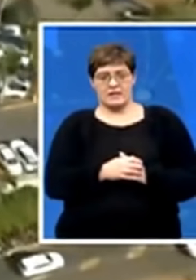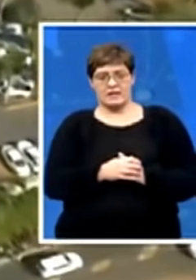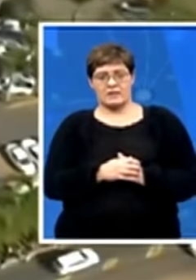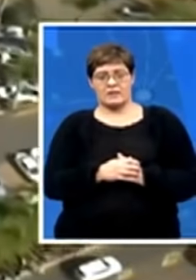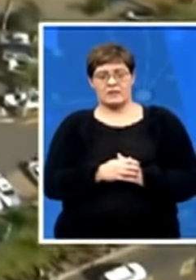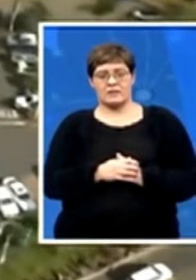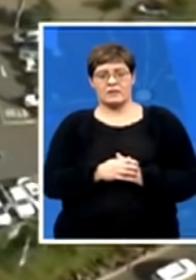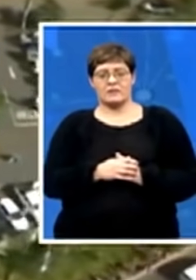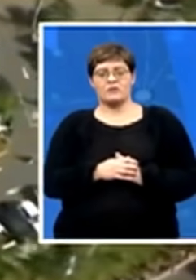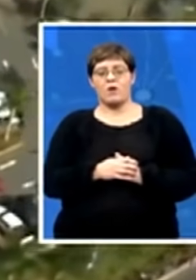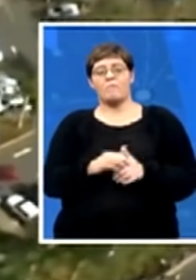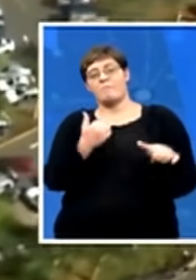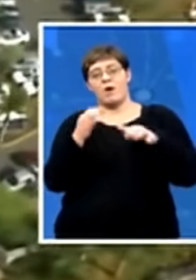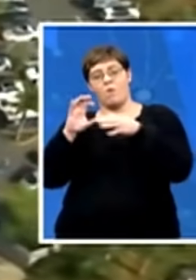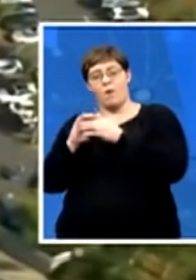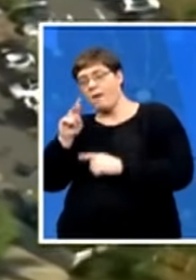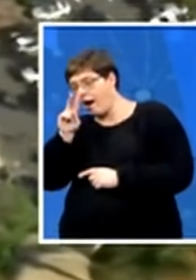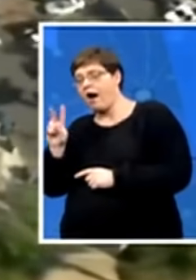actually want to make their way there.